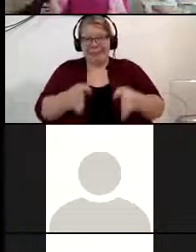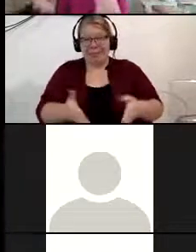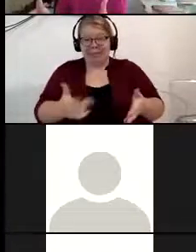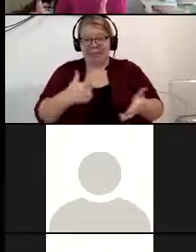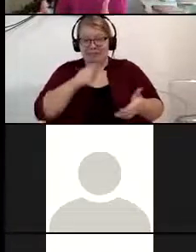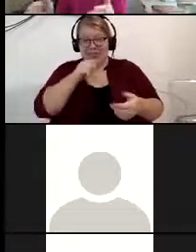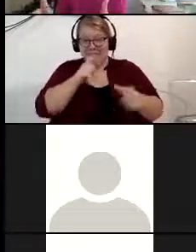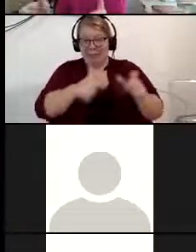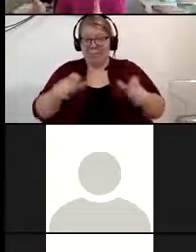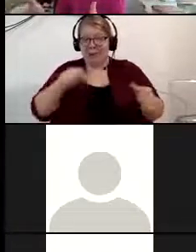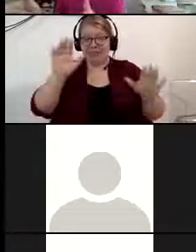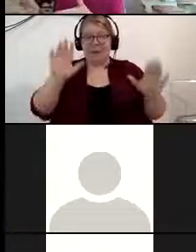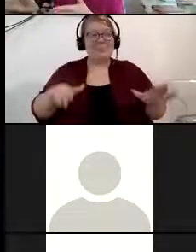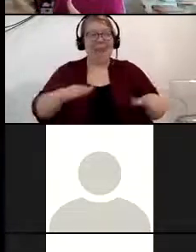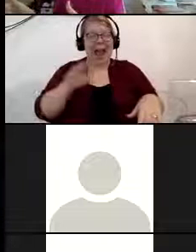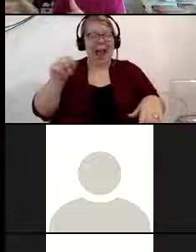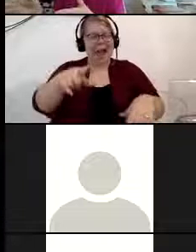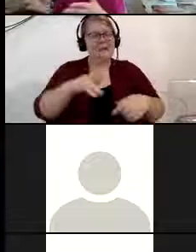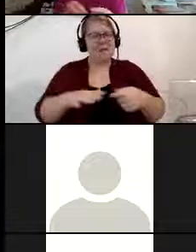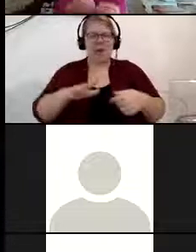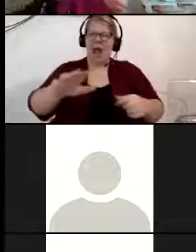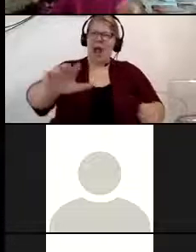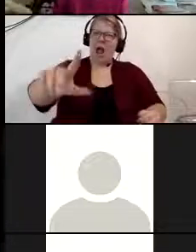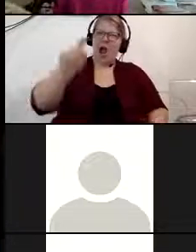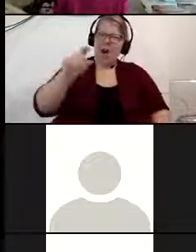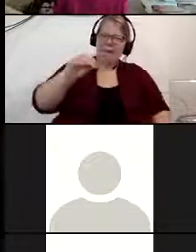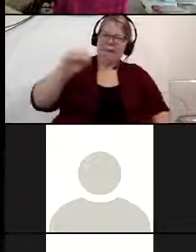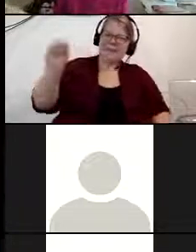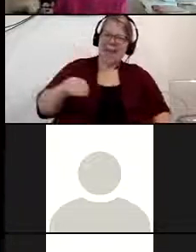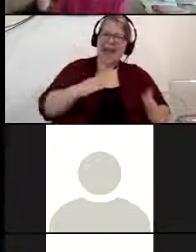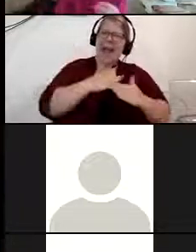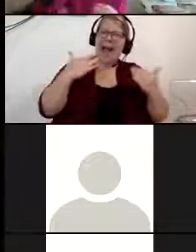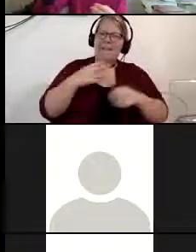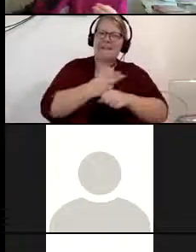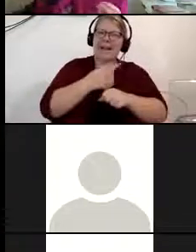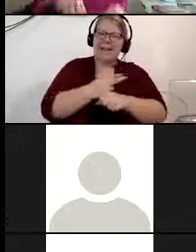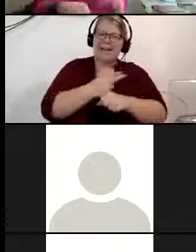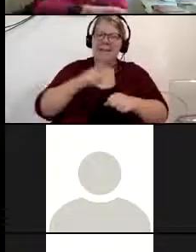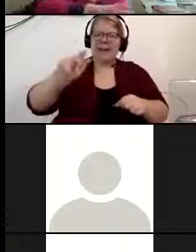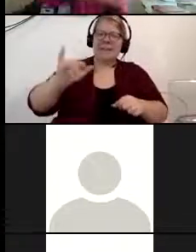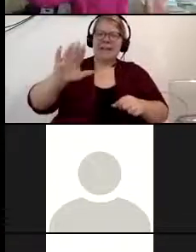as a requirement for continuing treatment or for initiating treatment. You